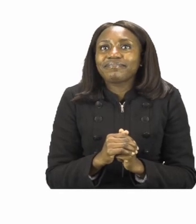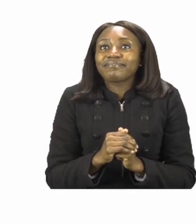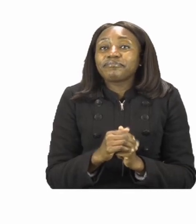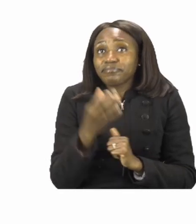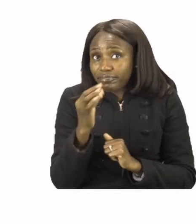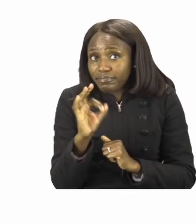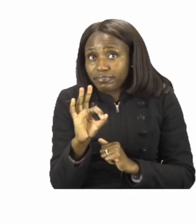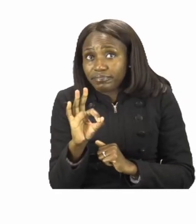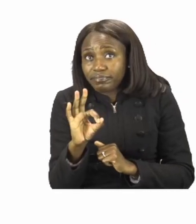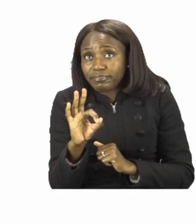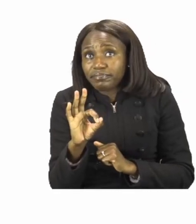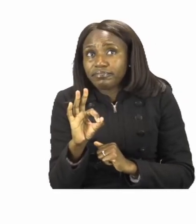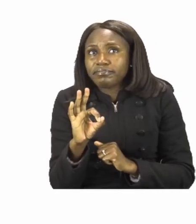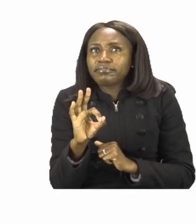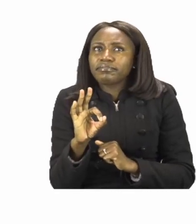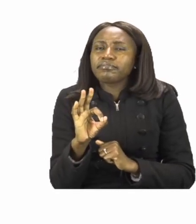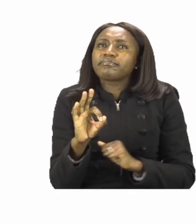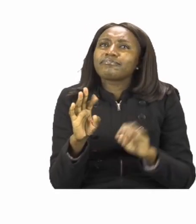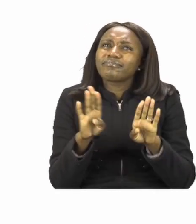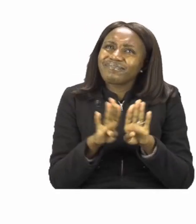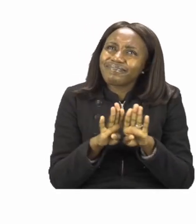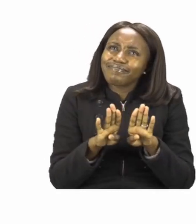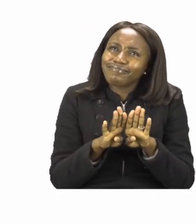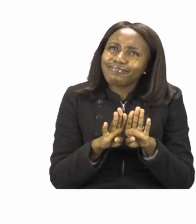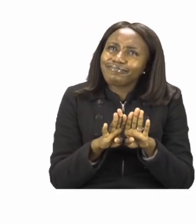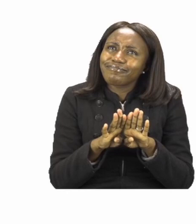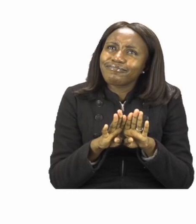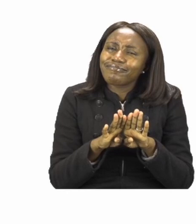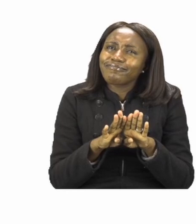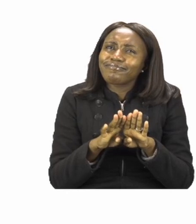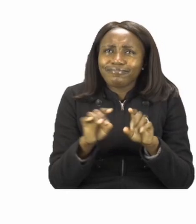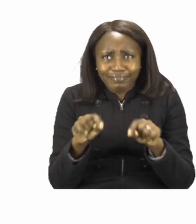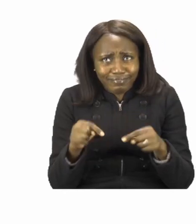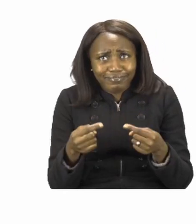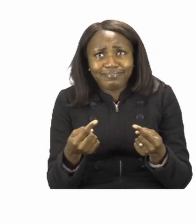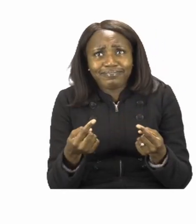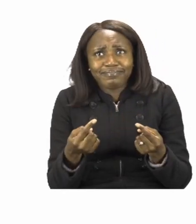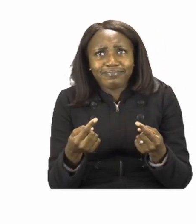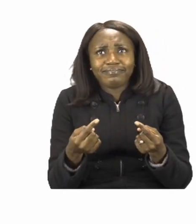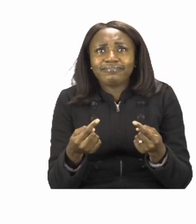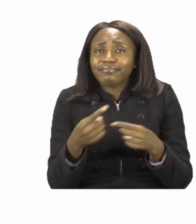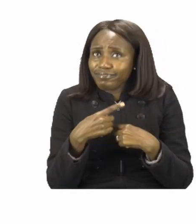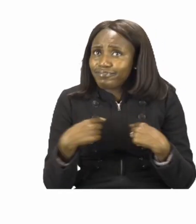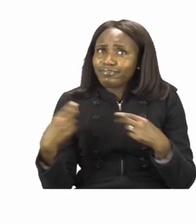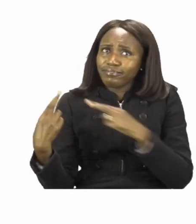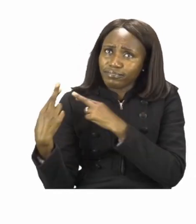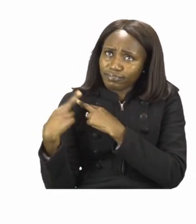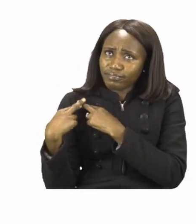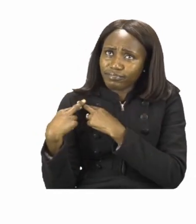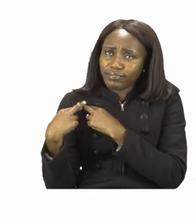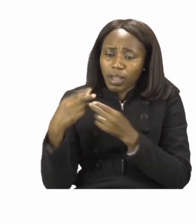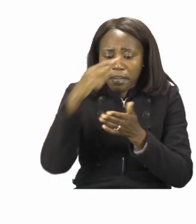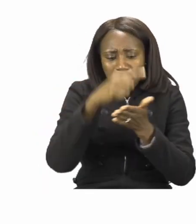9, we are going to be doing some measuring. It's going to be our job to cross out all